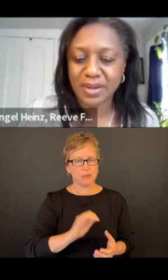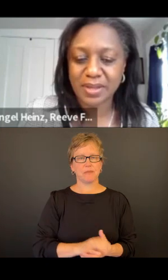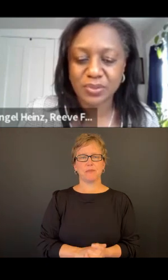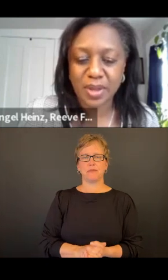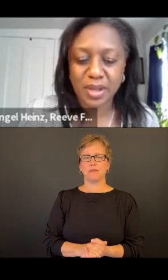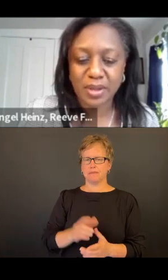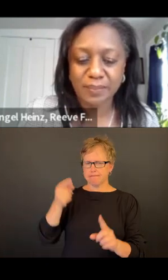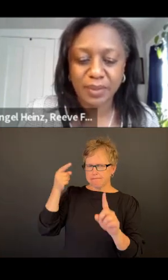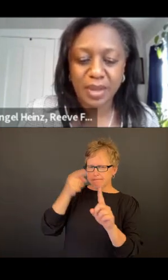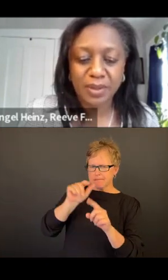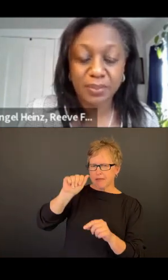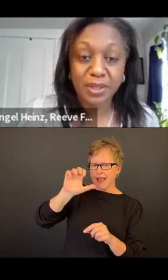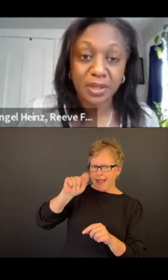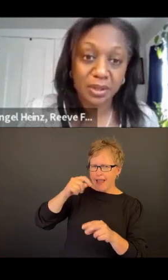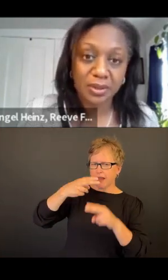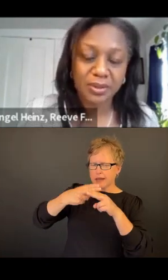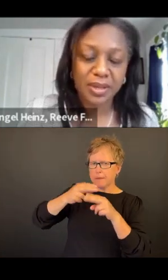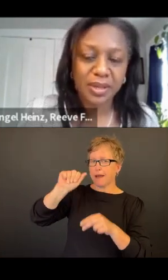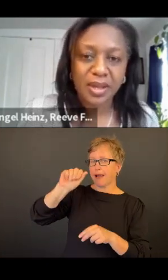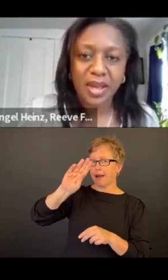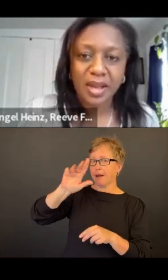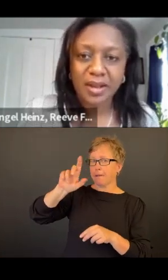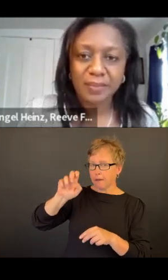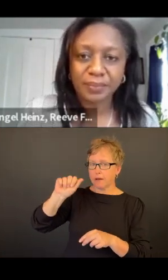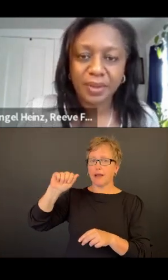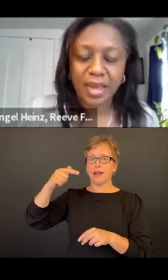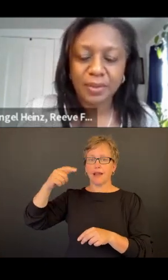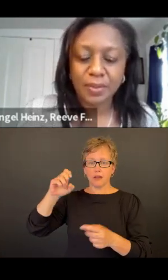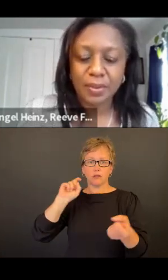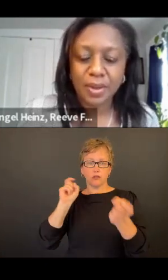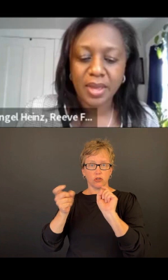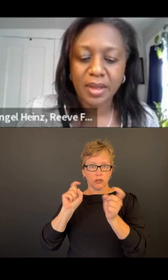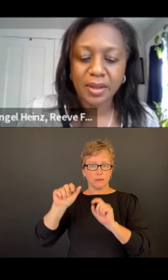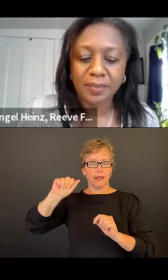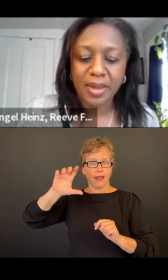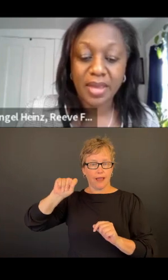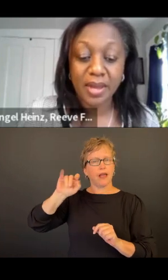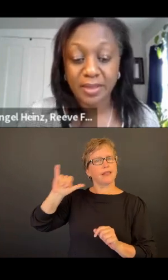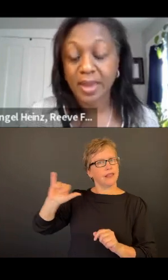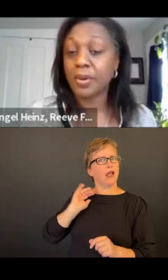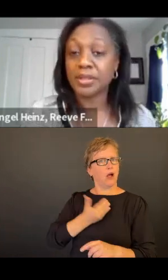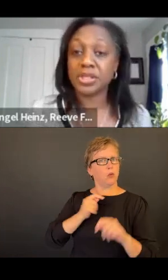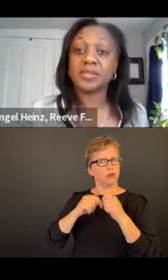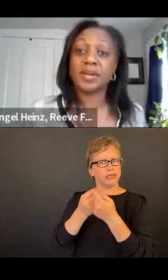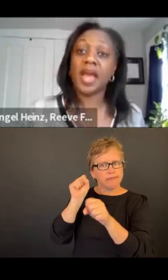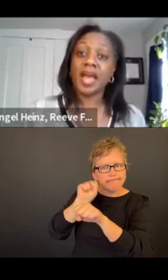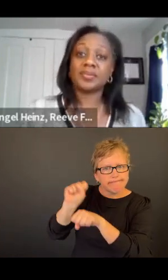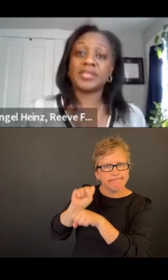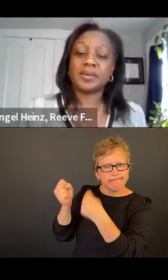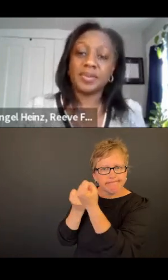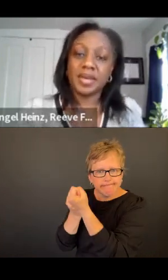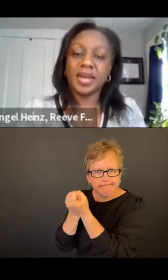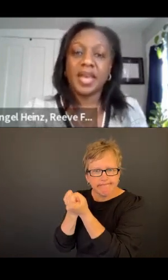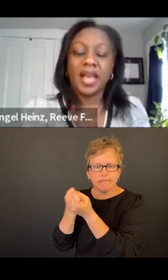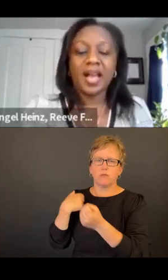you to Bonnie as well. But in particular, the ABLE Age Adjustment Act